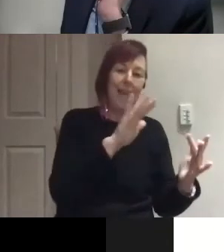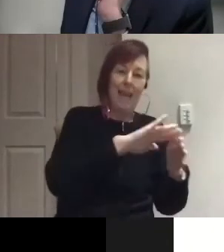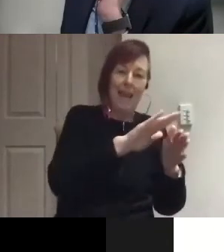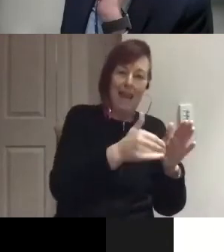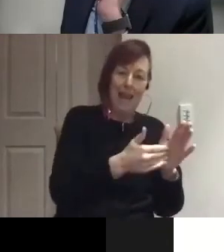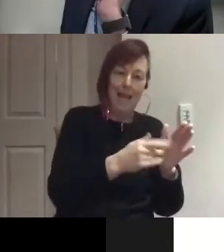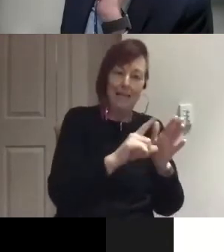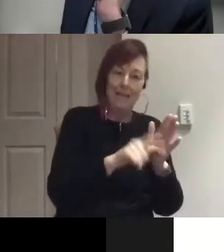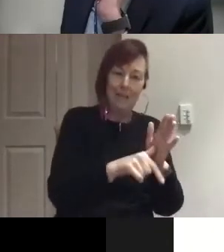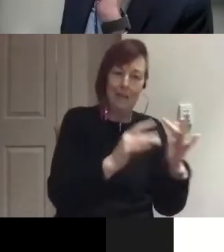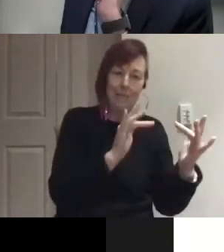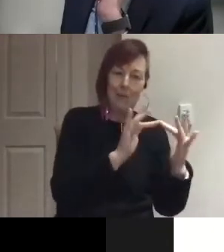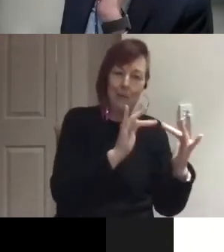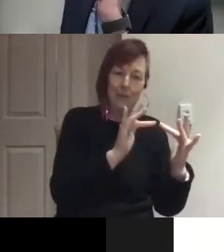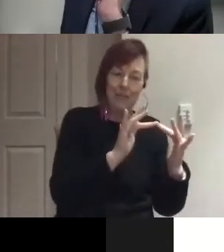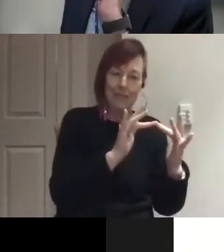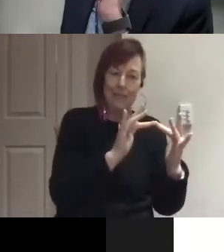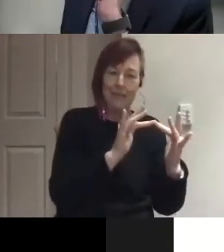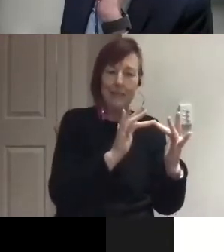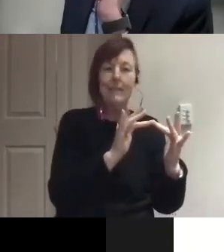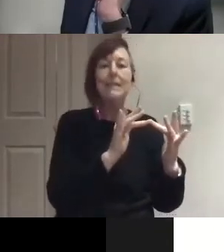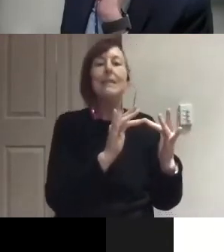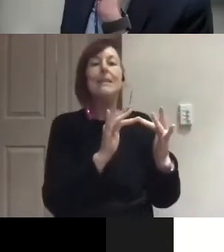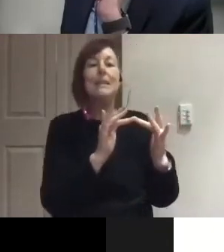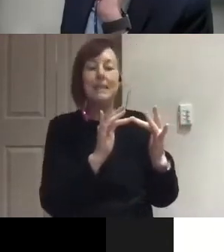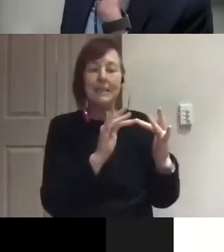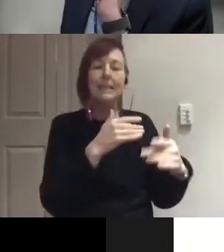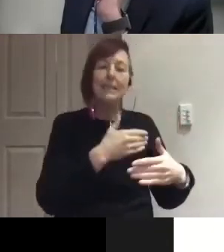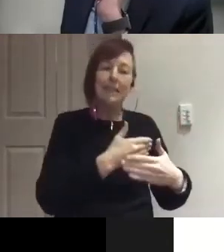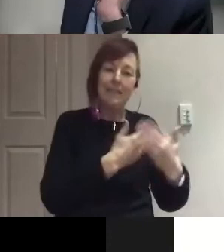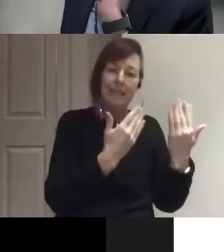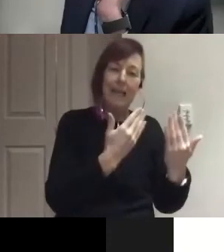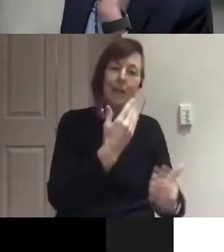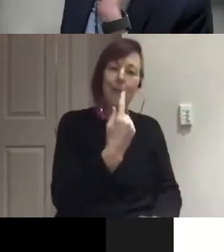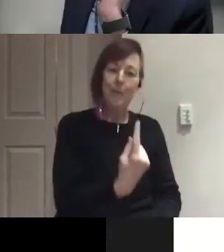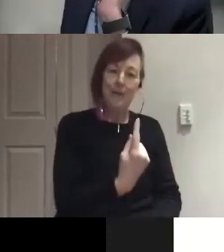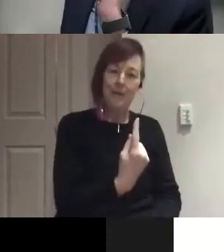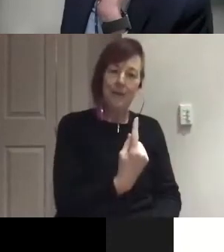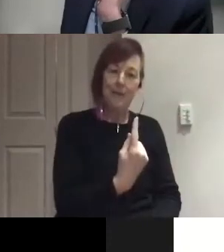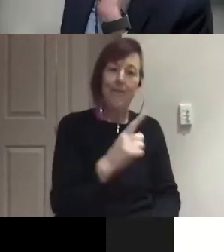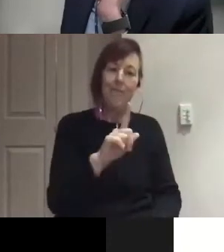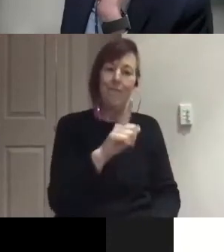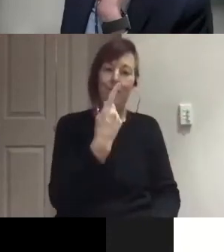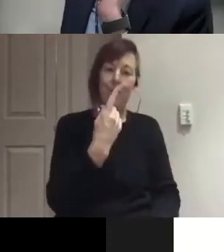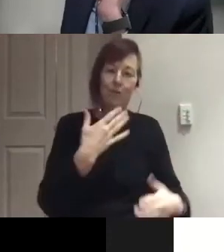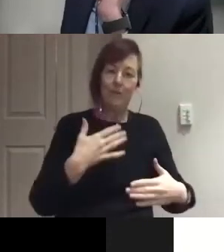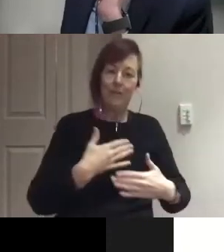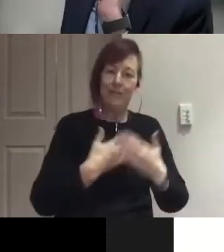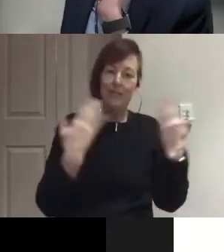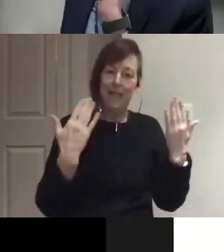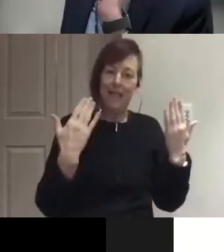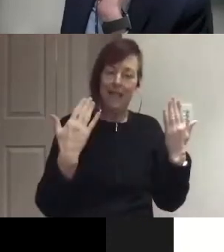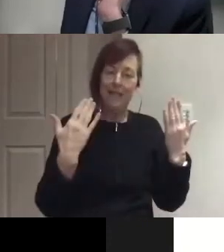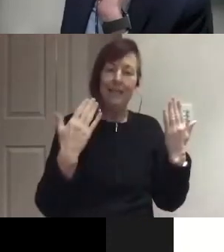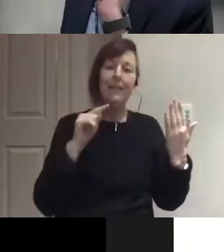that exposure, that's called break of contact. That's your day 0. Day 1 is the first day after day 0,